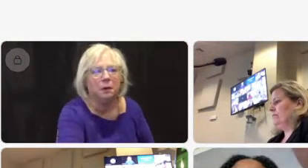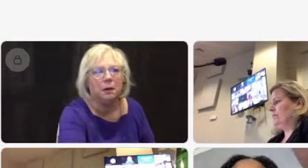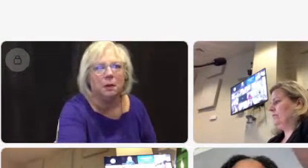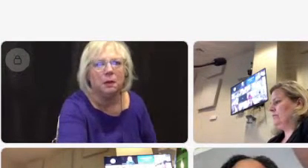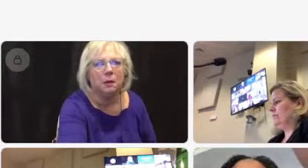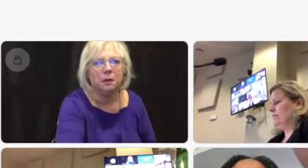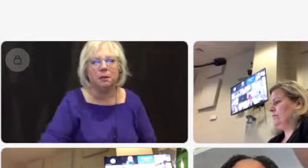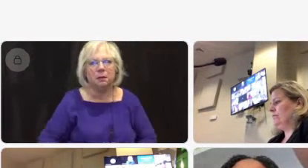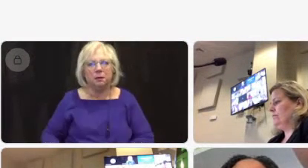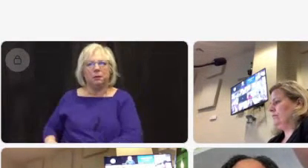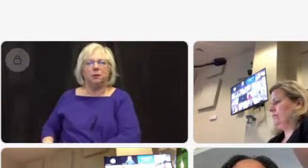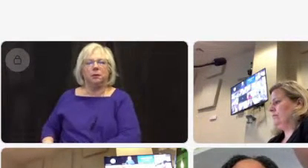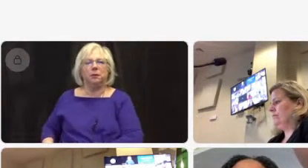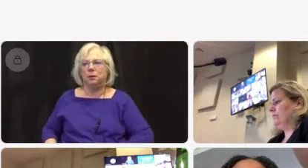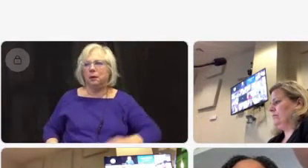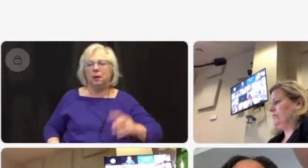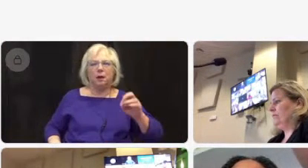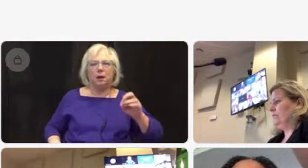same